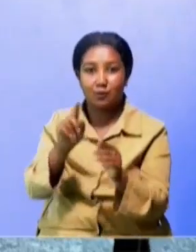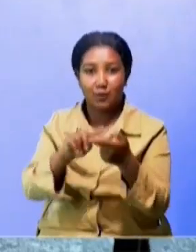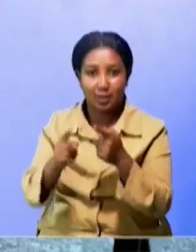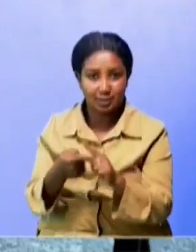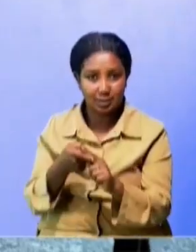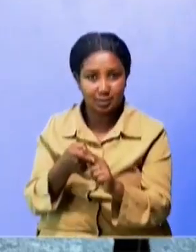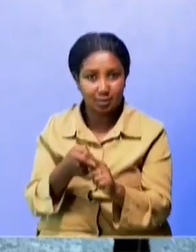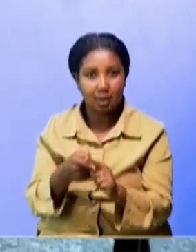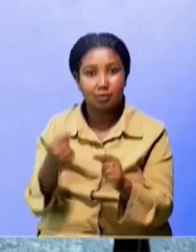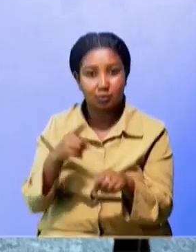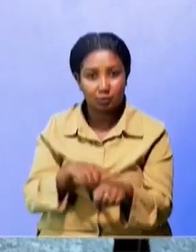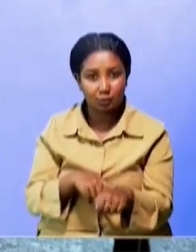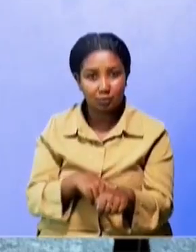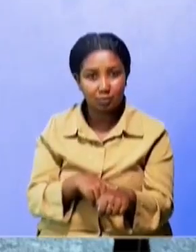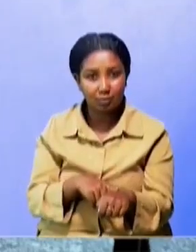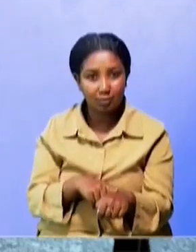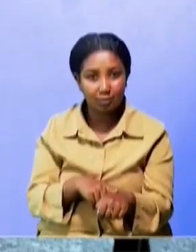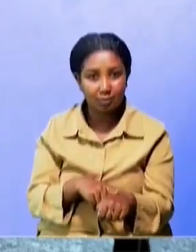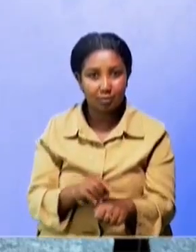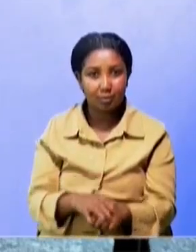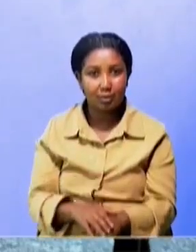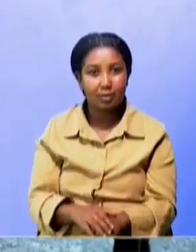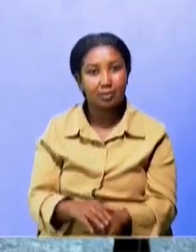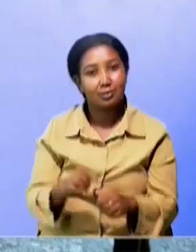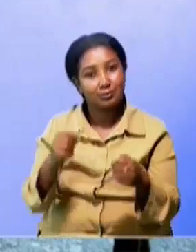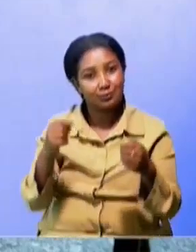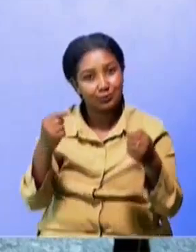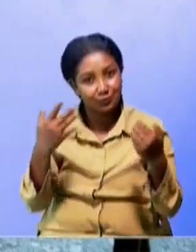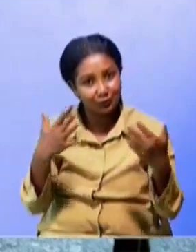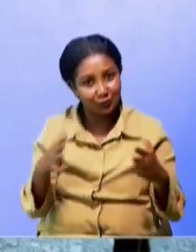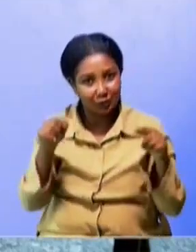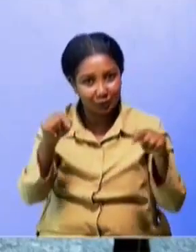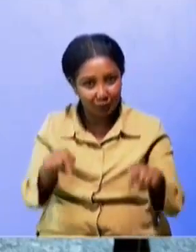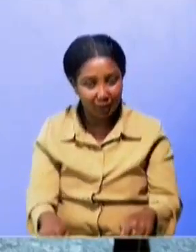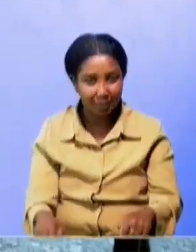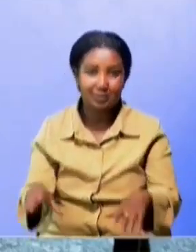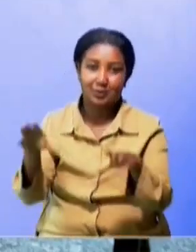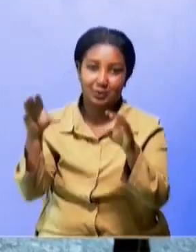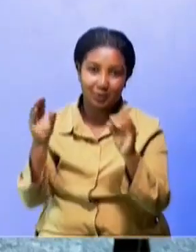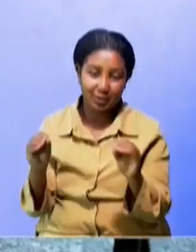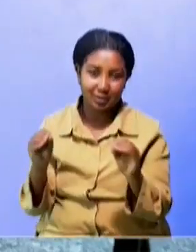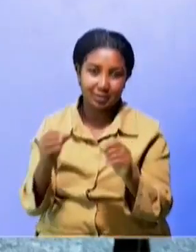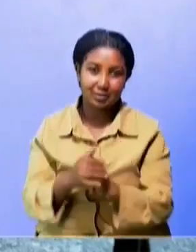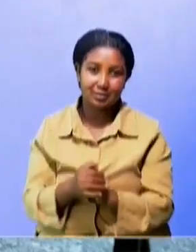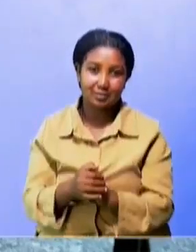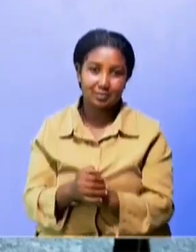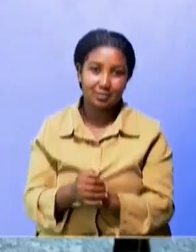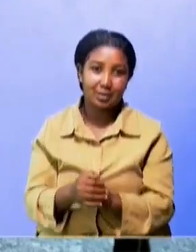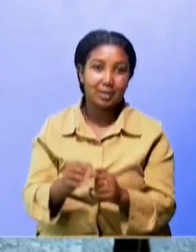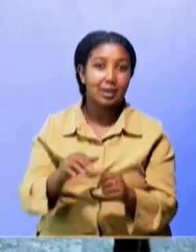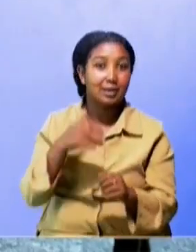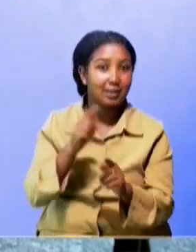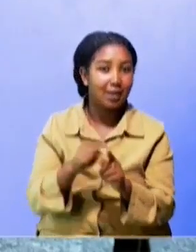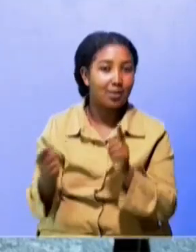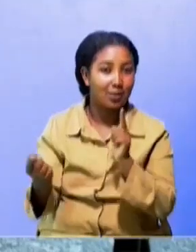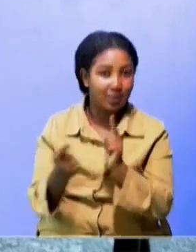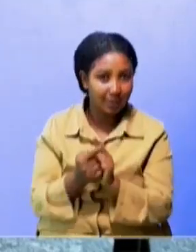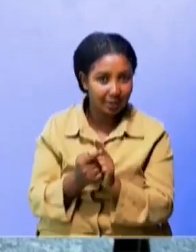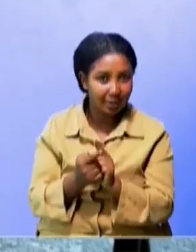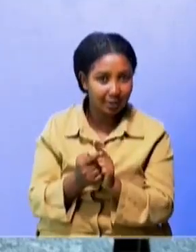friends as usual. That's all we have for today, students. Till